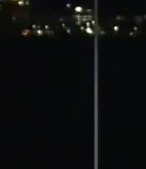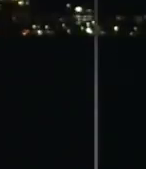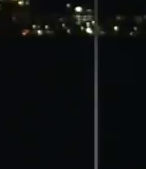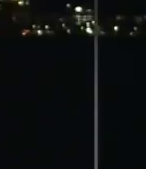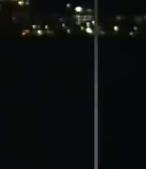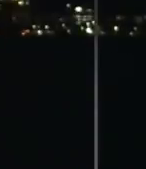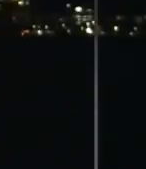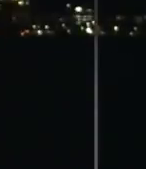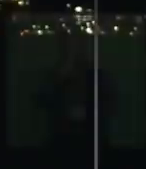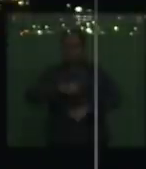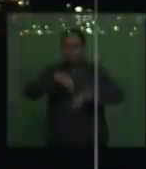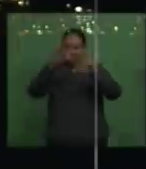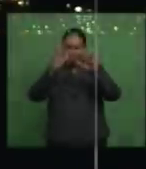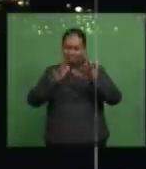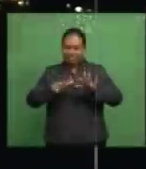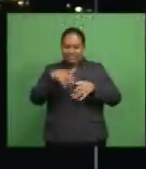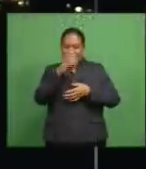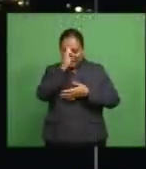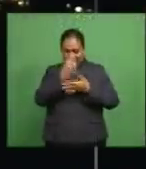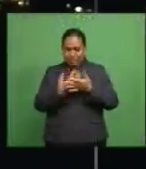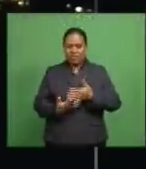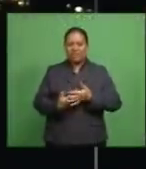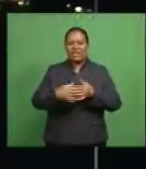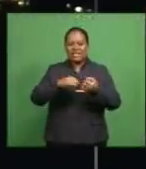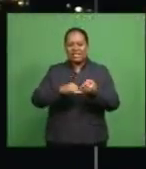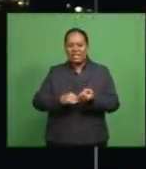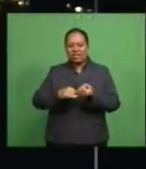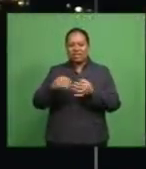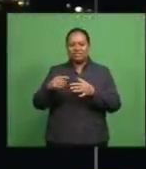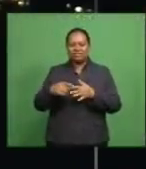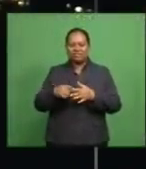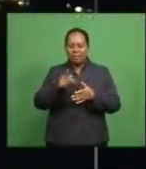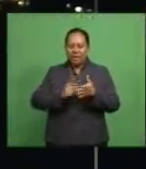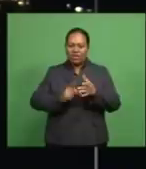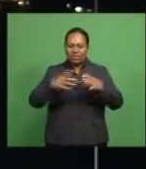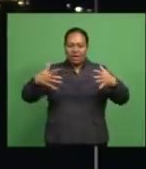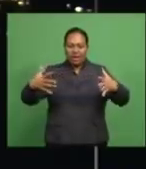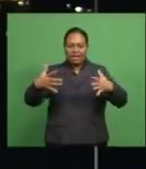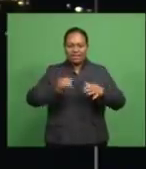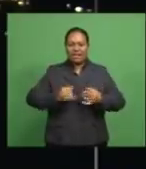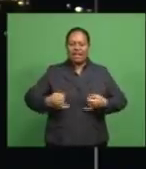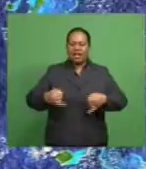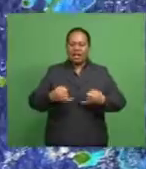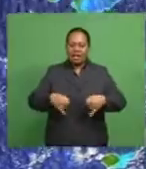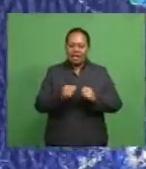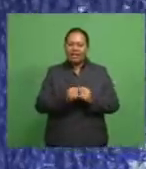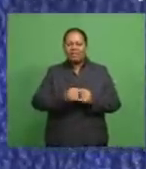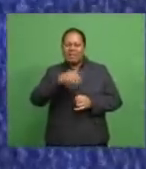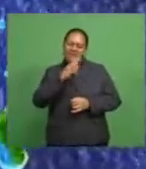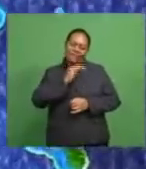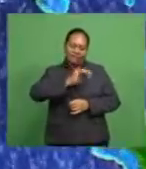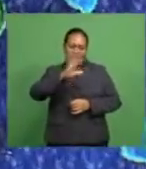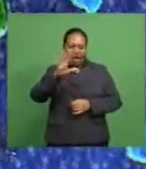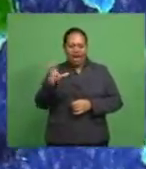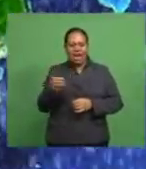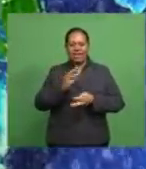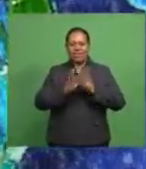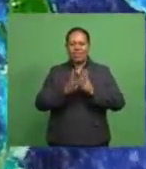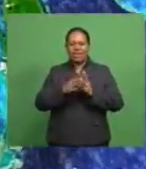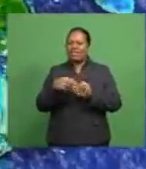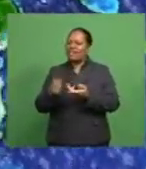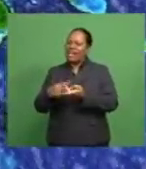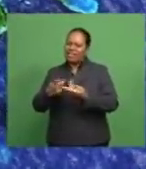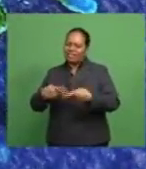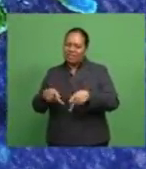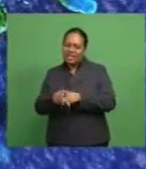A few showers were experienced over the southern parts of the larger islands. Mostly fine weather conditions prevailed elsewhere. Looking